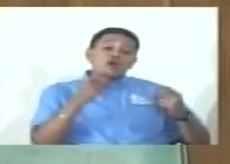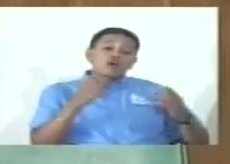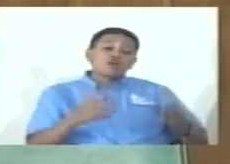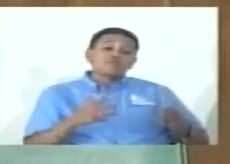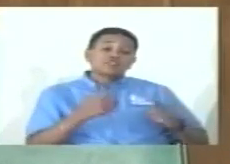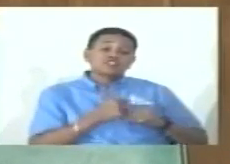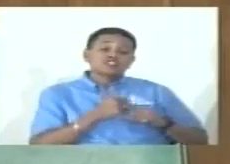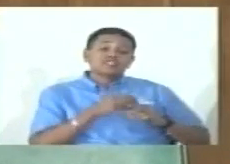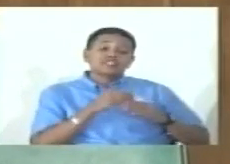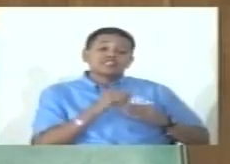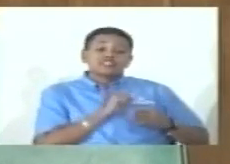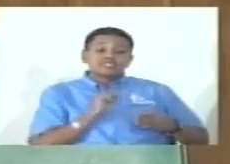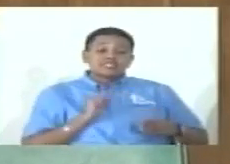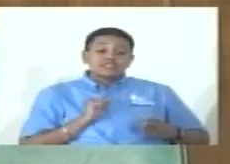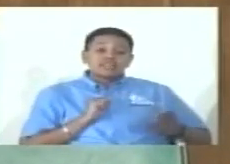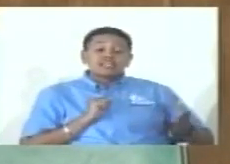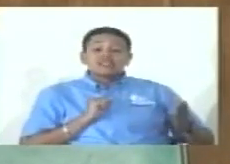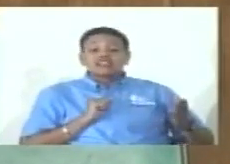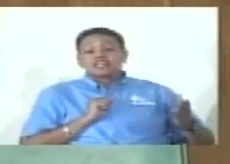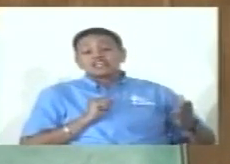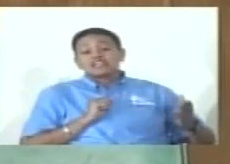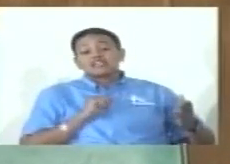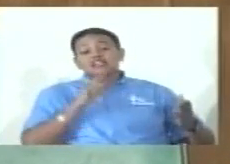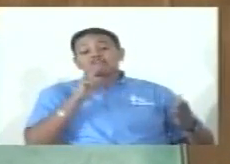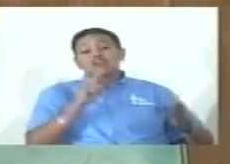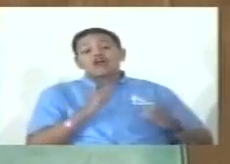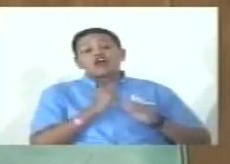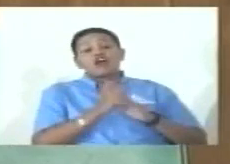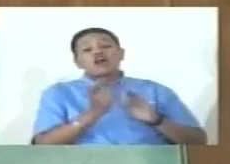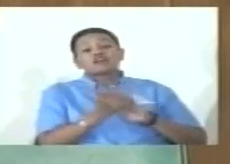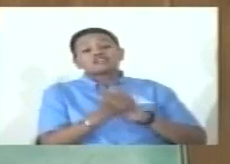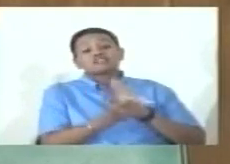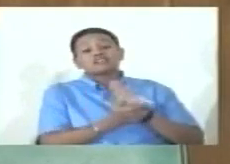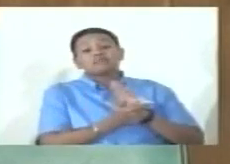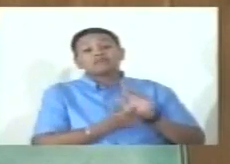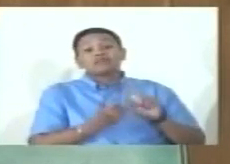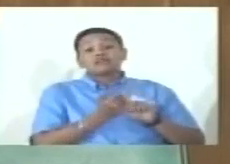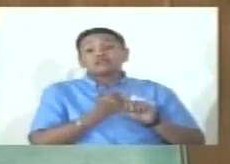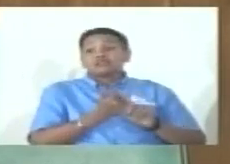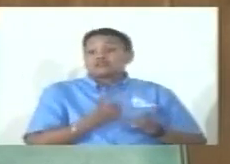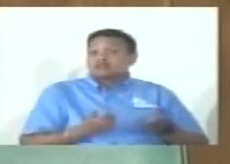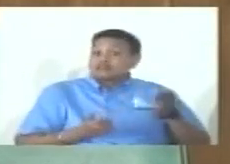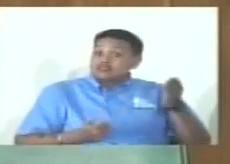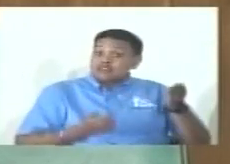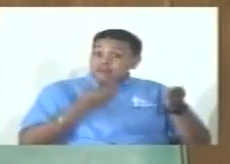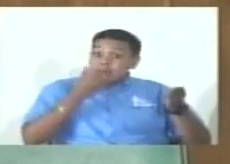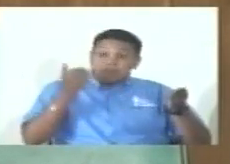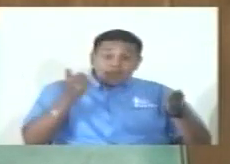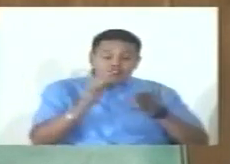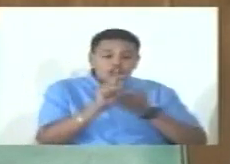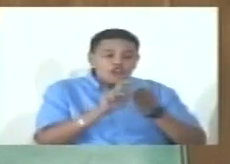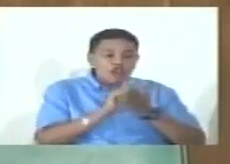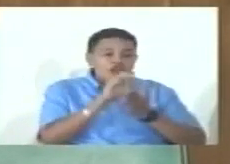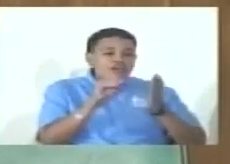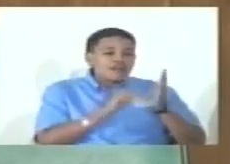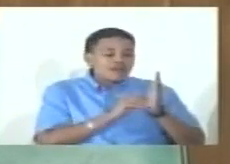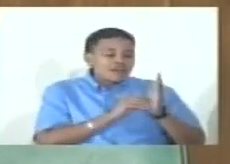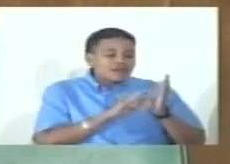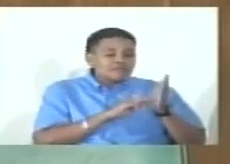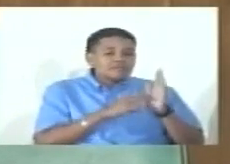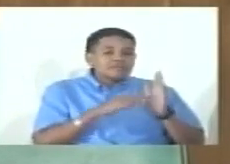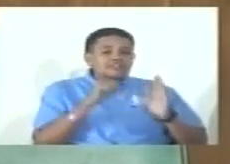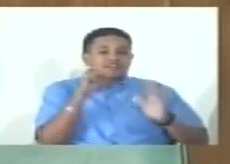in the Senate has caused the bill to be a better bill, and therefore not